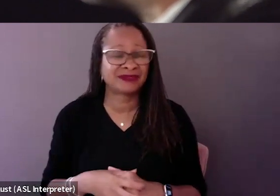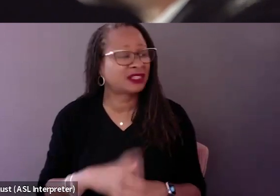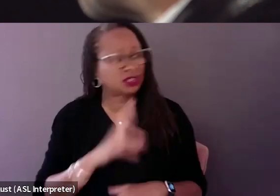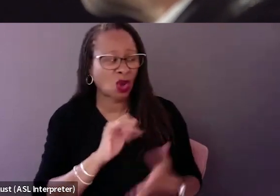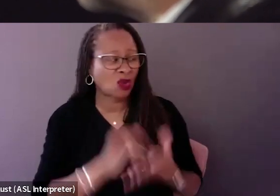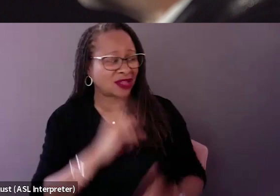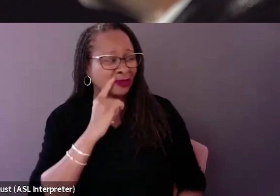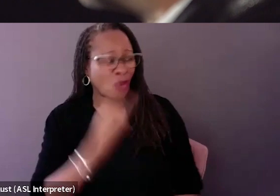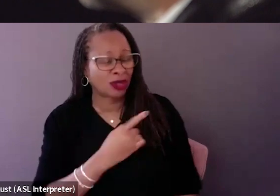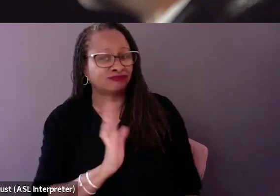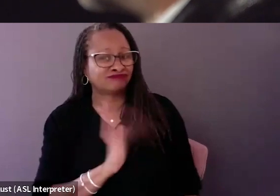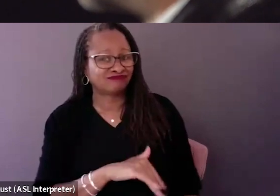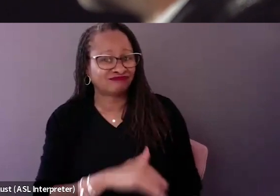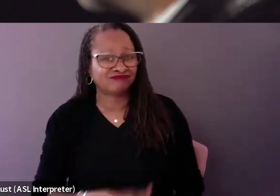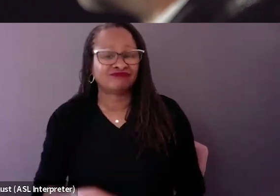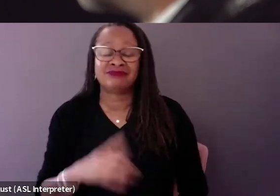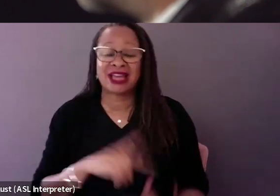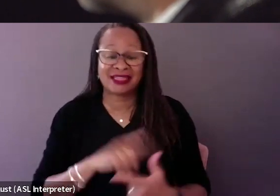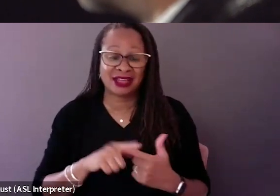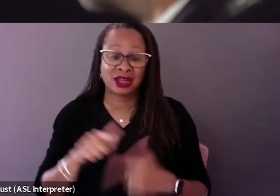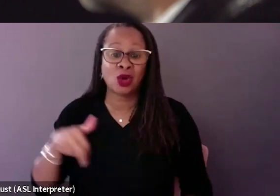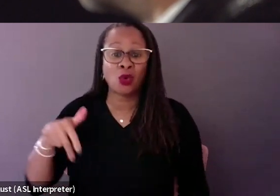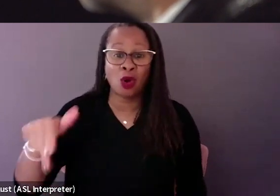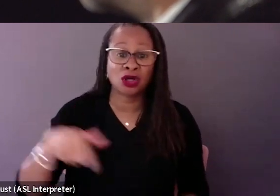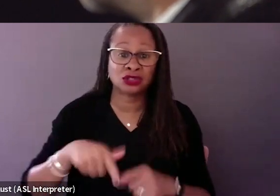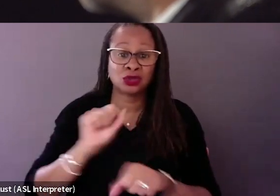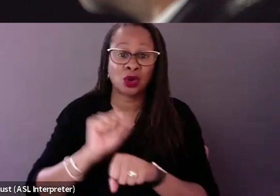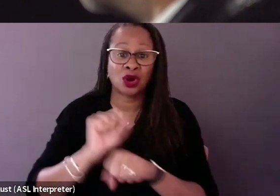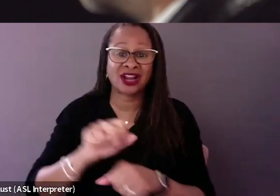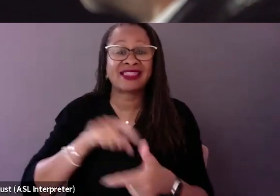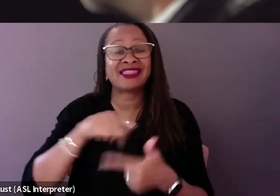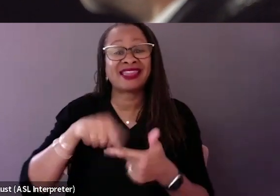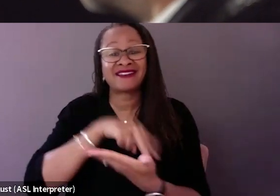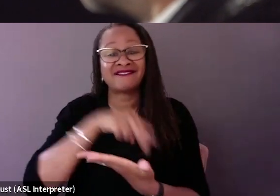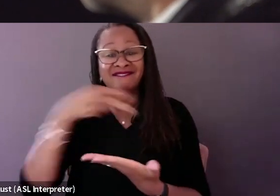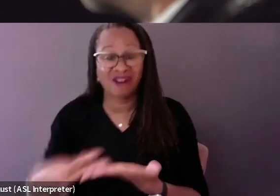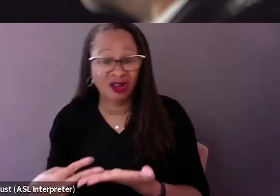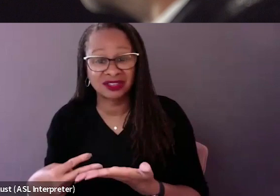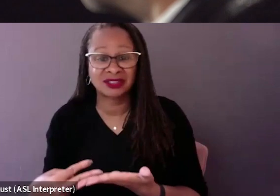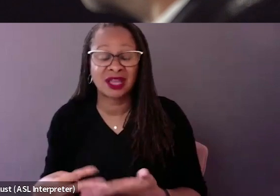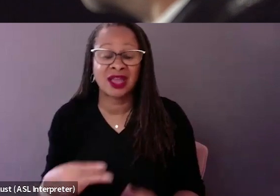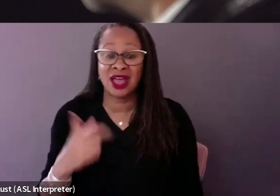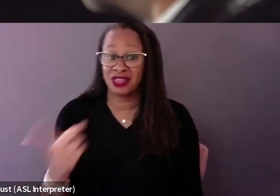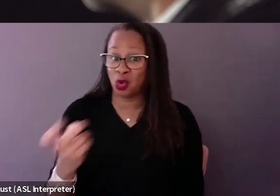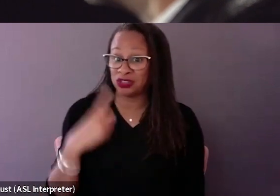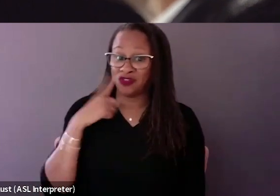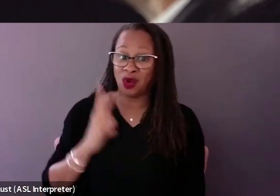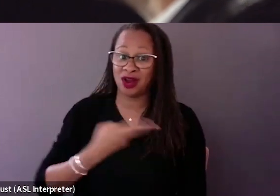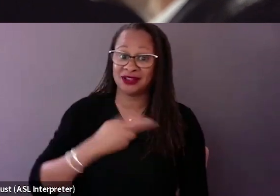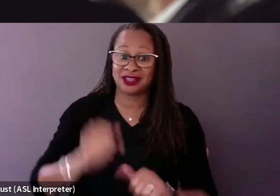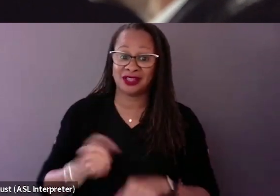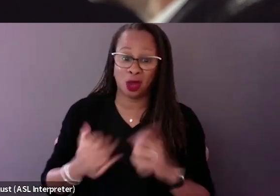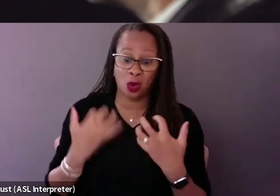Mm-hmm. And then he walks to work and then he falls. And the question for us is, could the audience